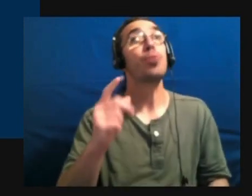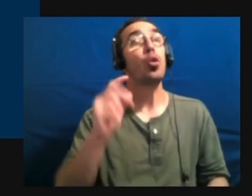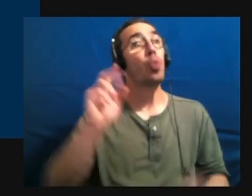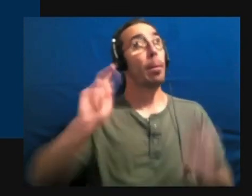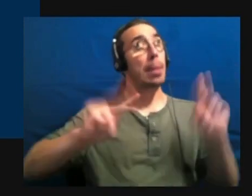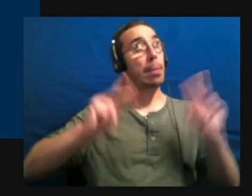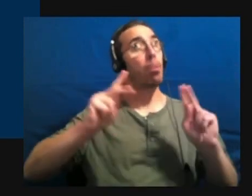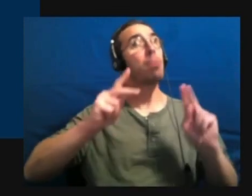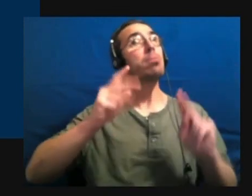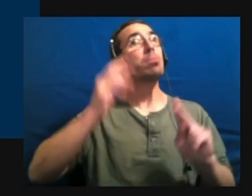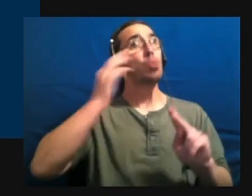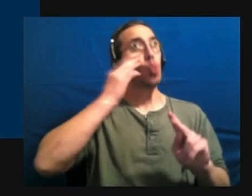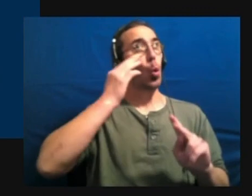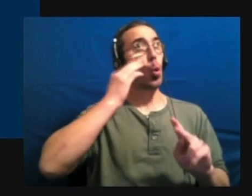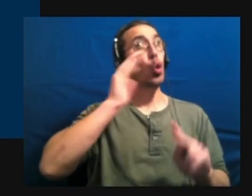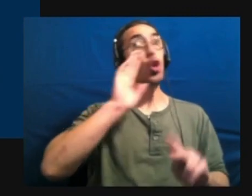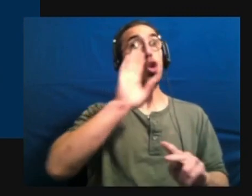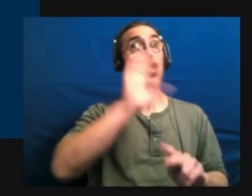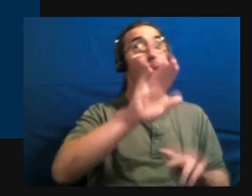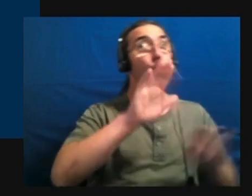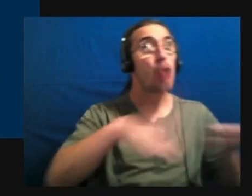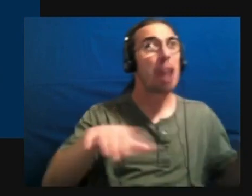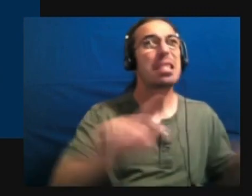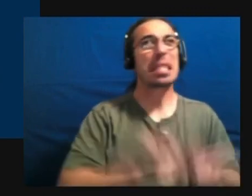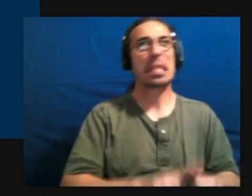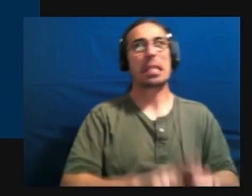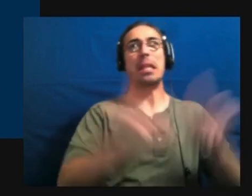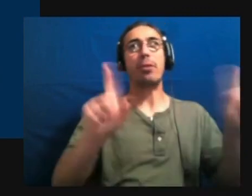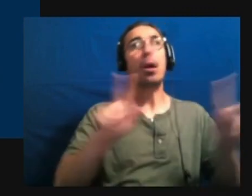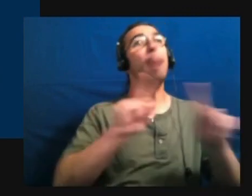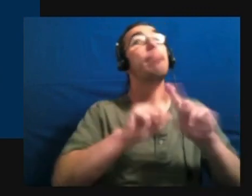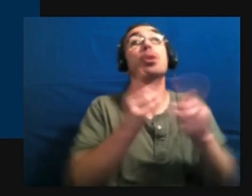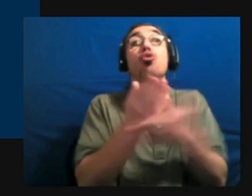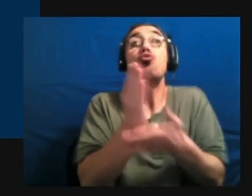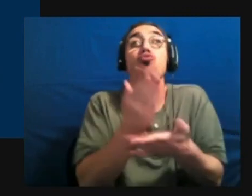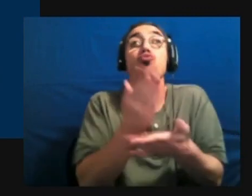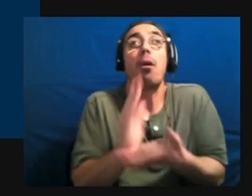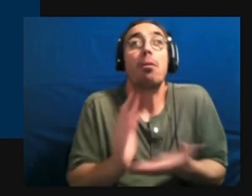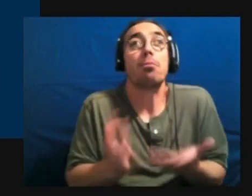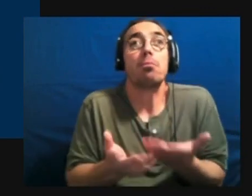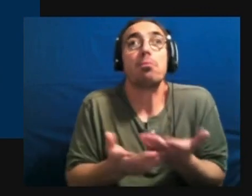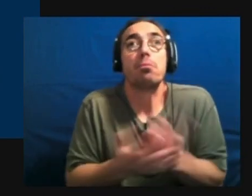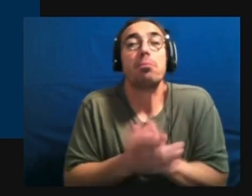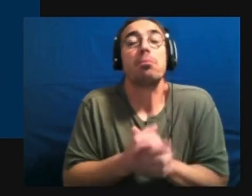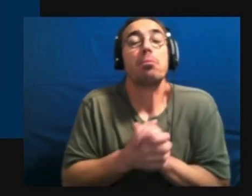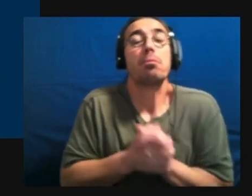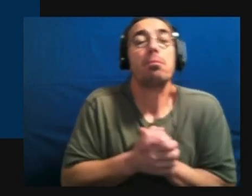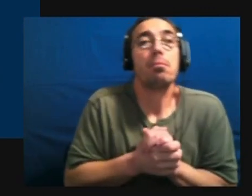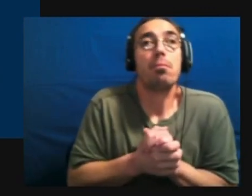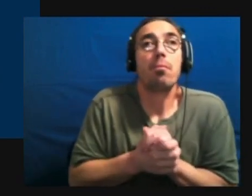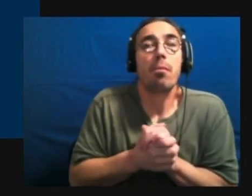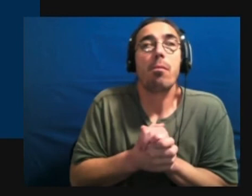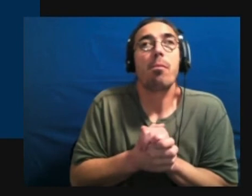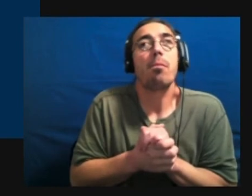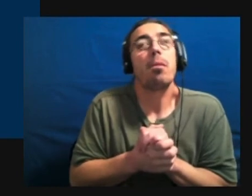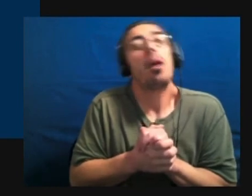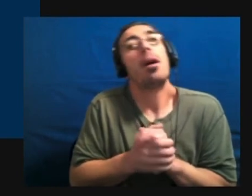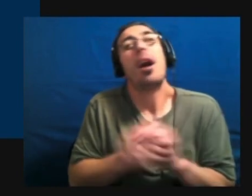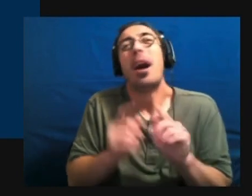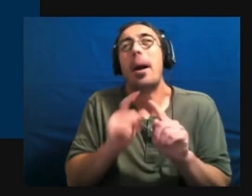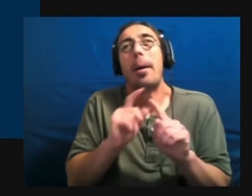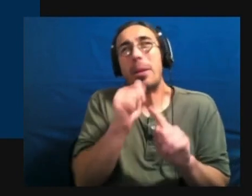that your child is different and that's okay. But we don't expect them to meet the